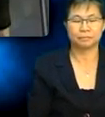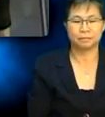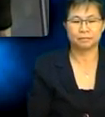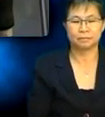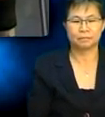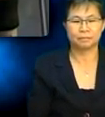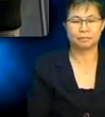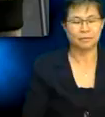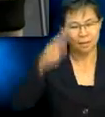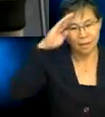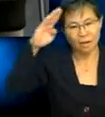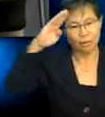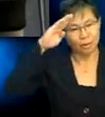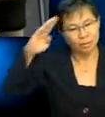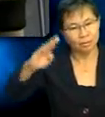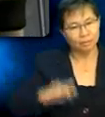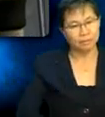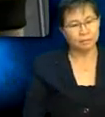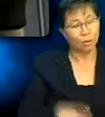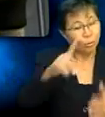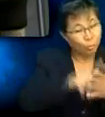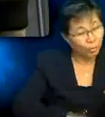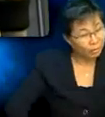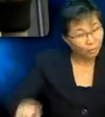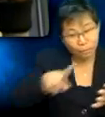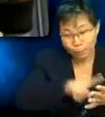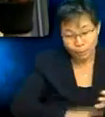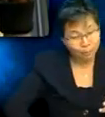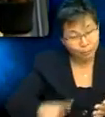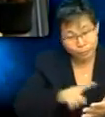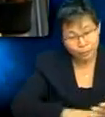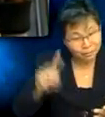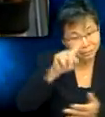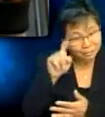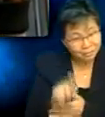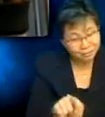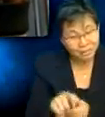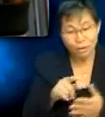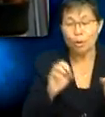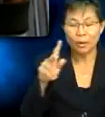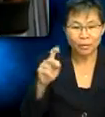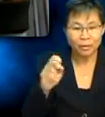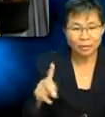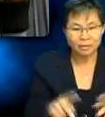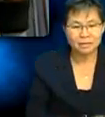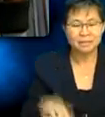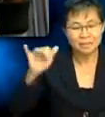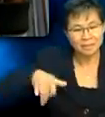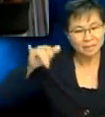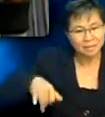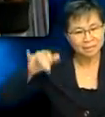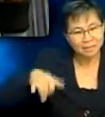Oh! Hello? What? Oh? Okay.